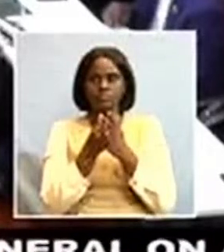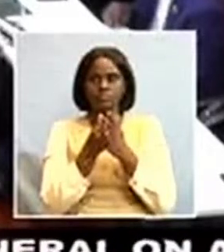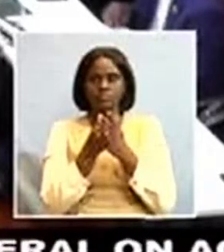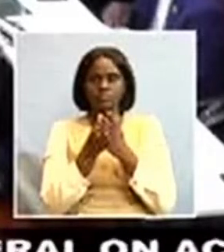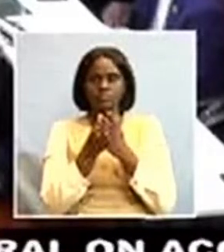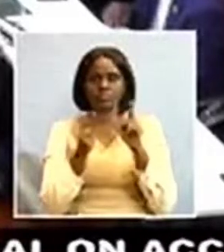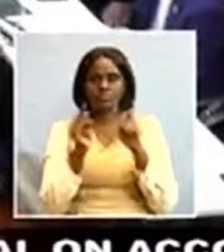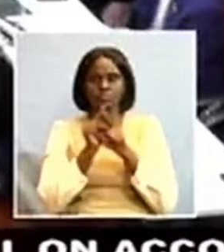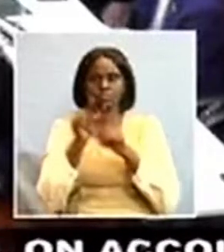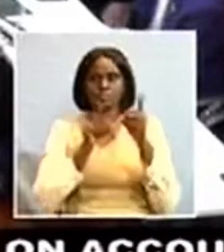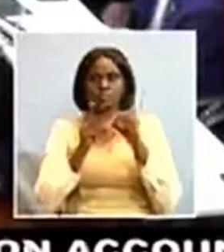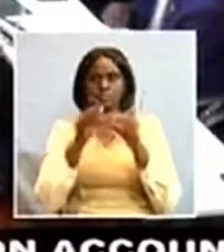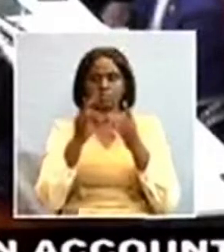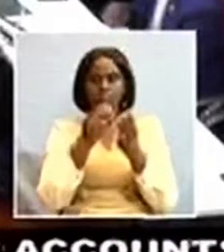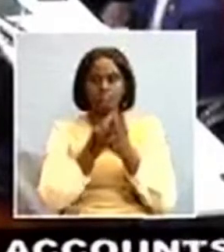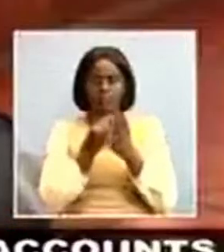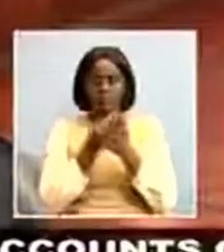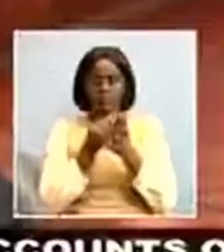Director of Finance.